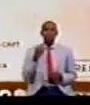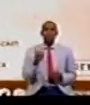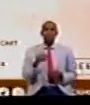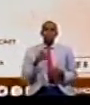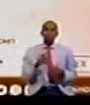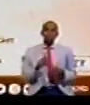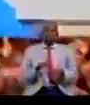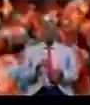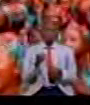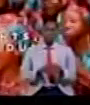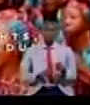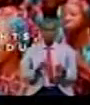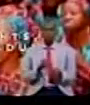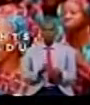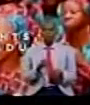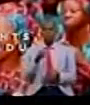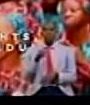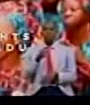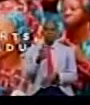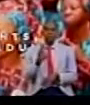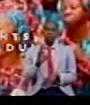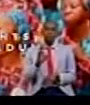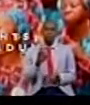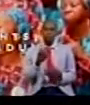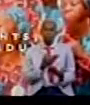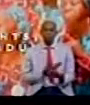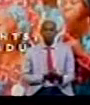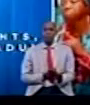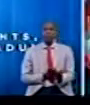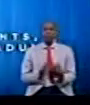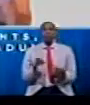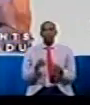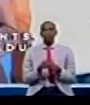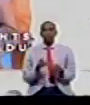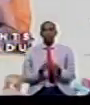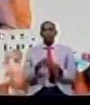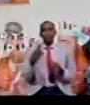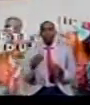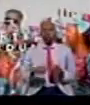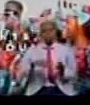And the joy of the Lord will continue to be your strength.